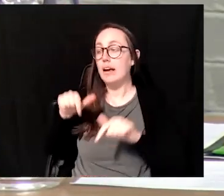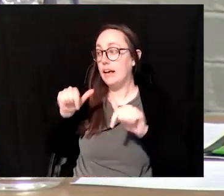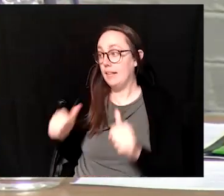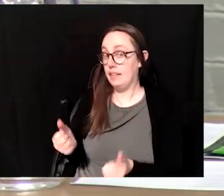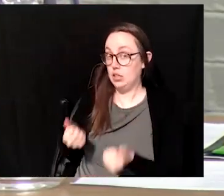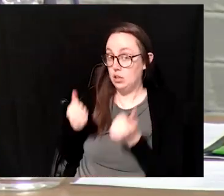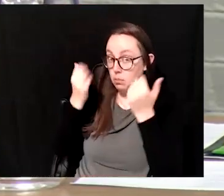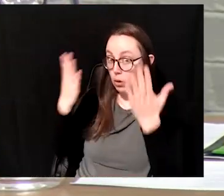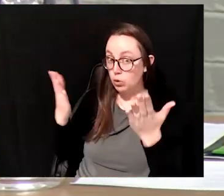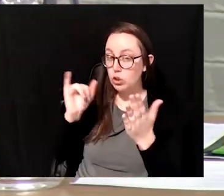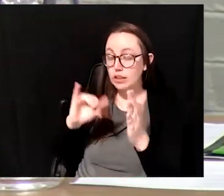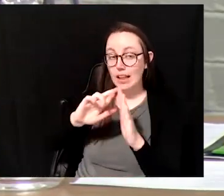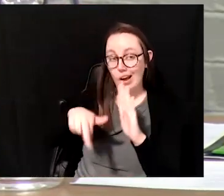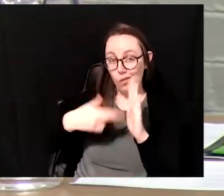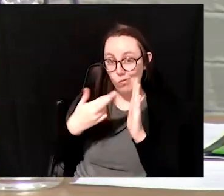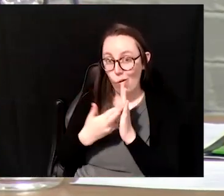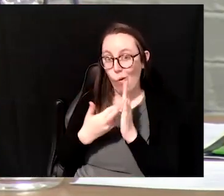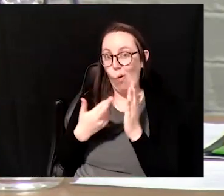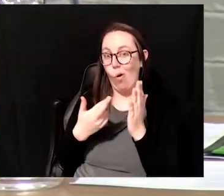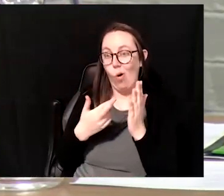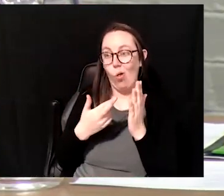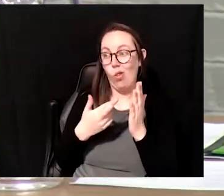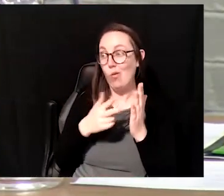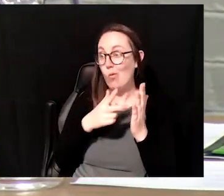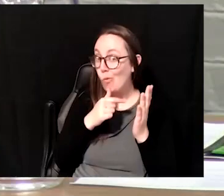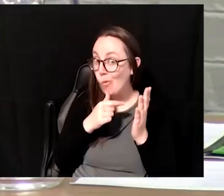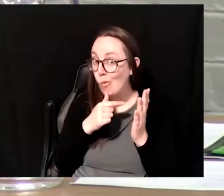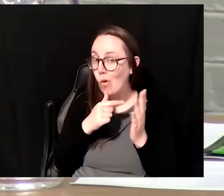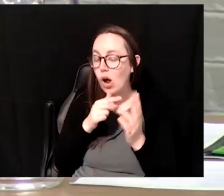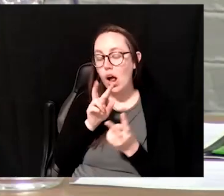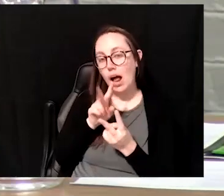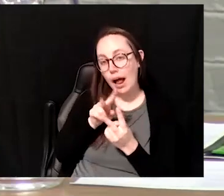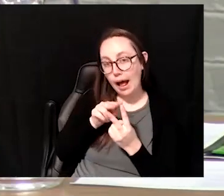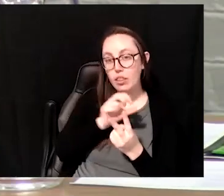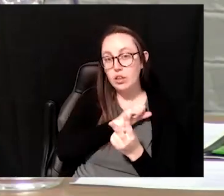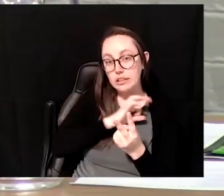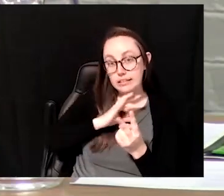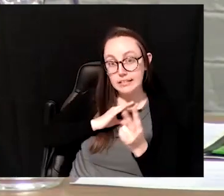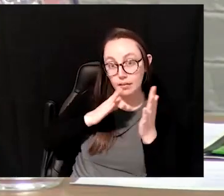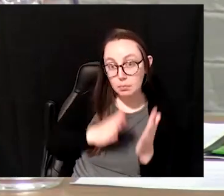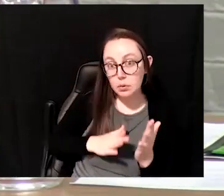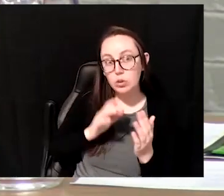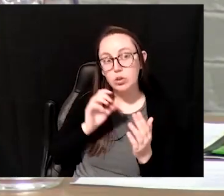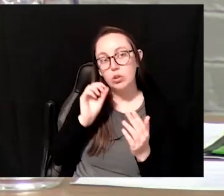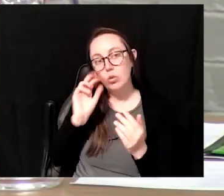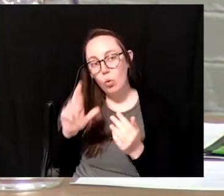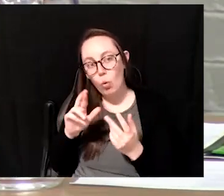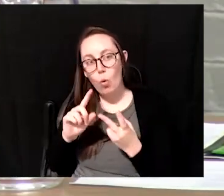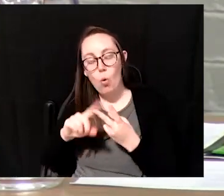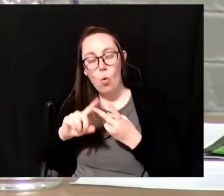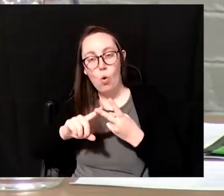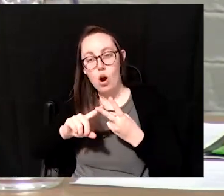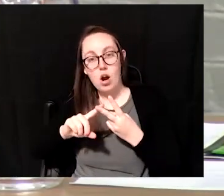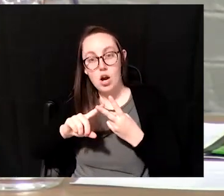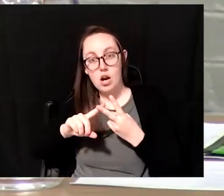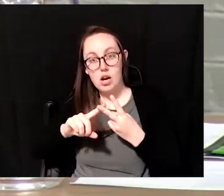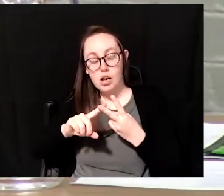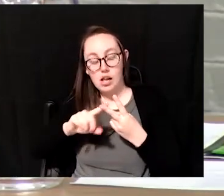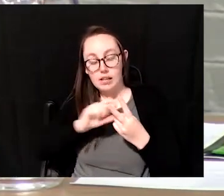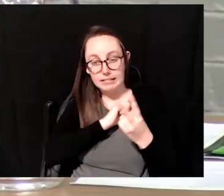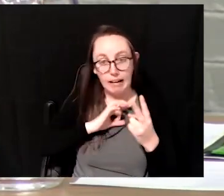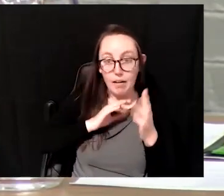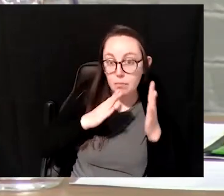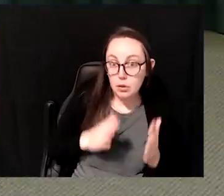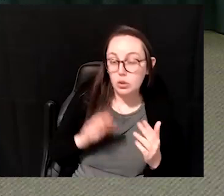at a future meeting the board will see what each of those possibilities might look like and will make decision on how to move